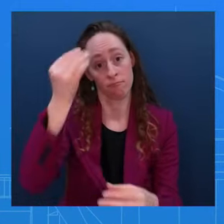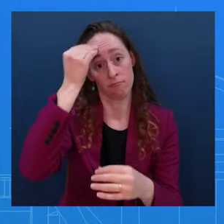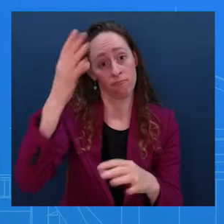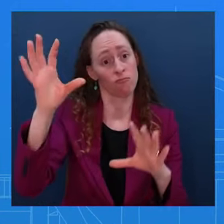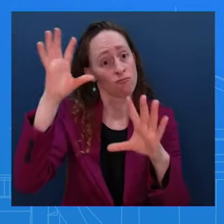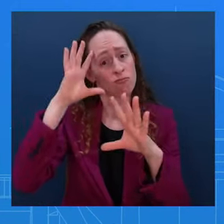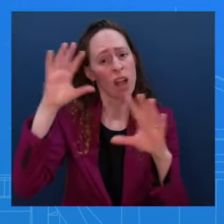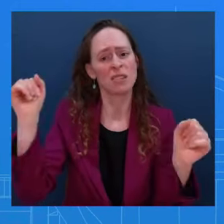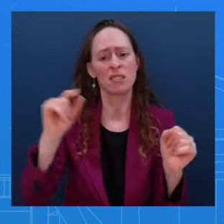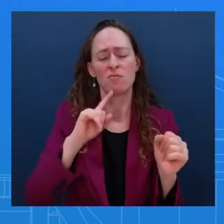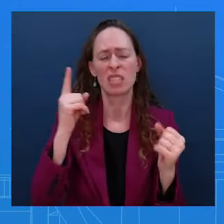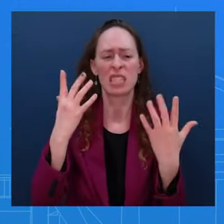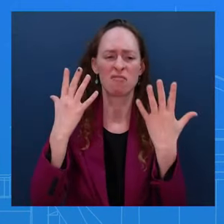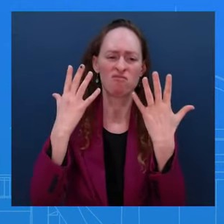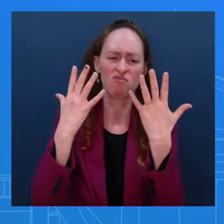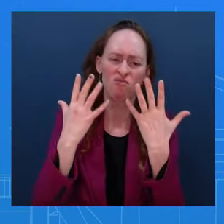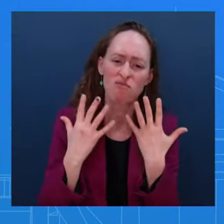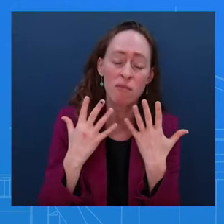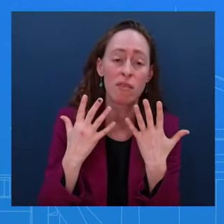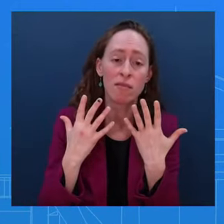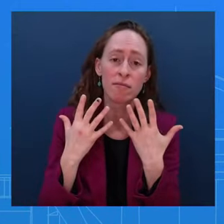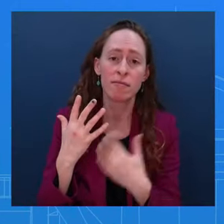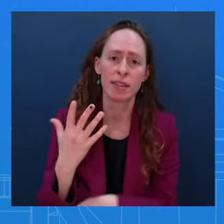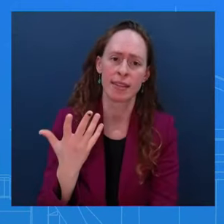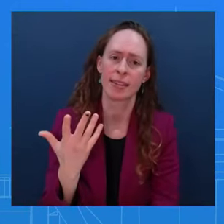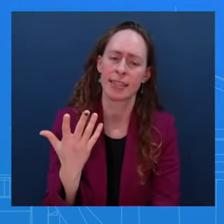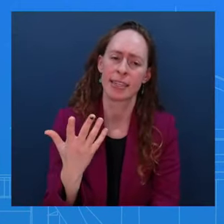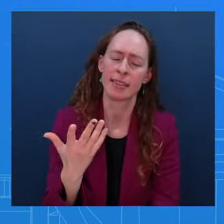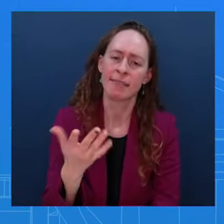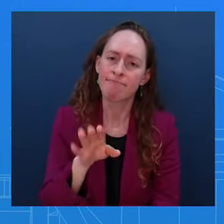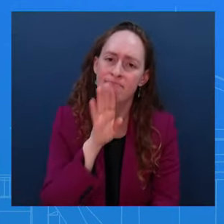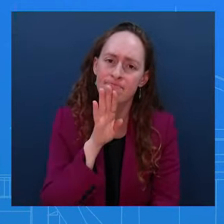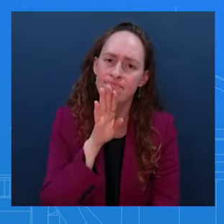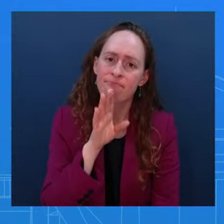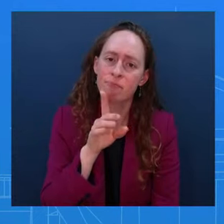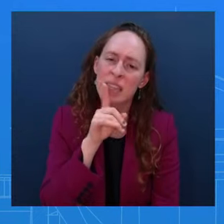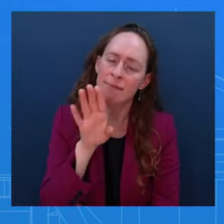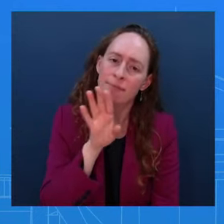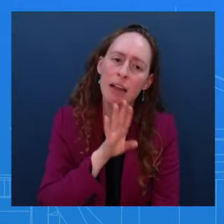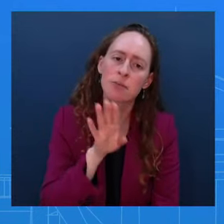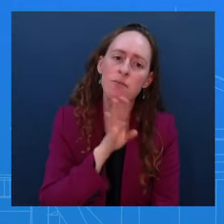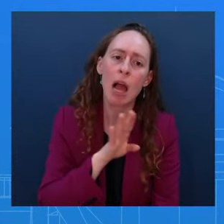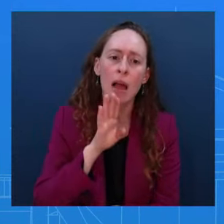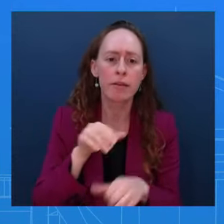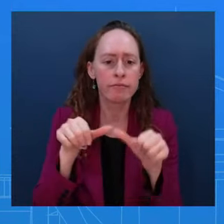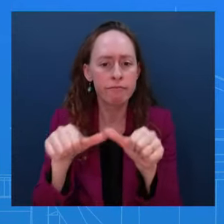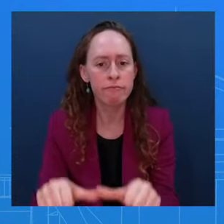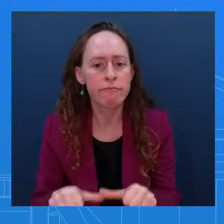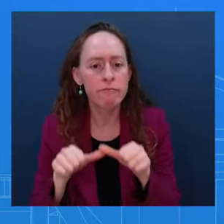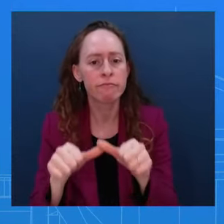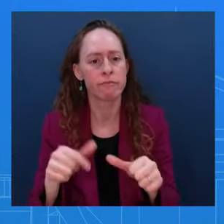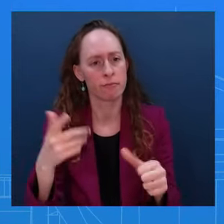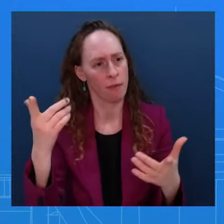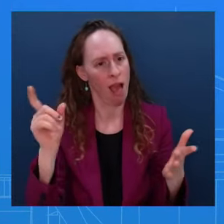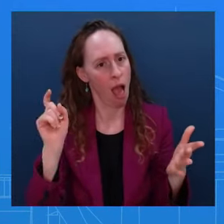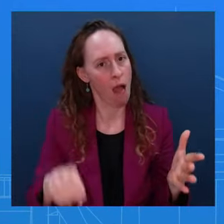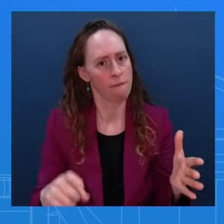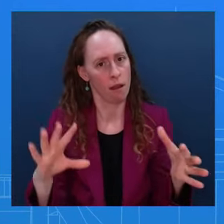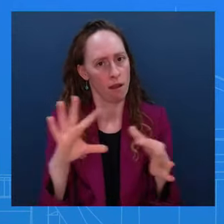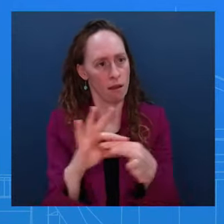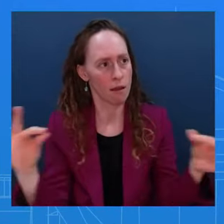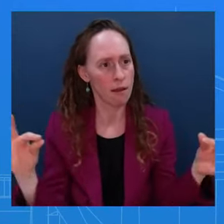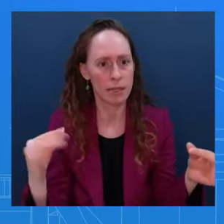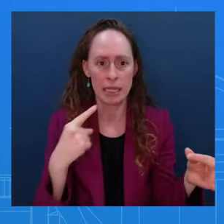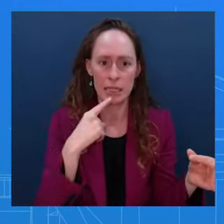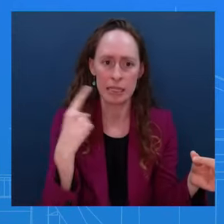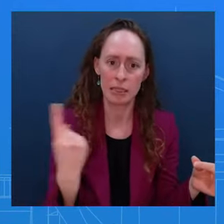frustrated. It is frustrating to continue to talk about and put out, for him to put out a statement, or for me even, and I'm sure for all of you, to cover